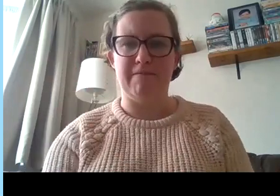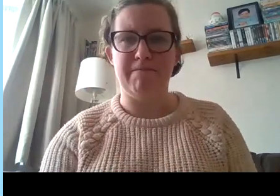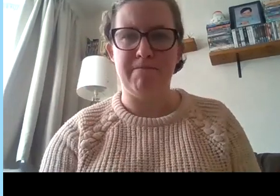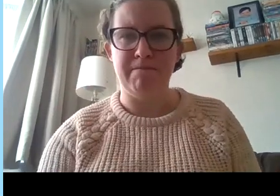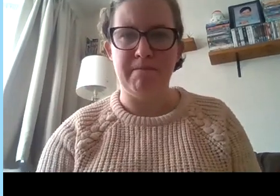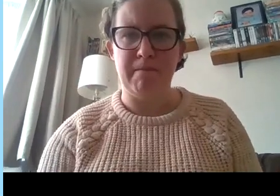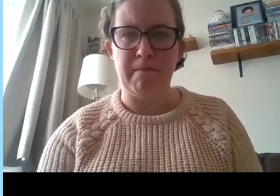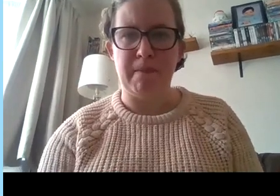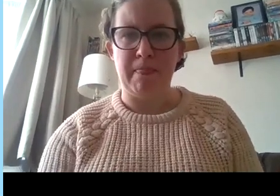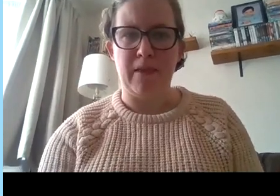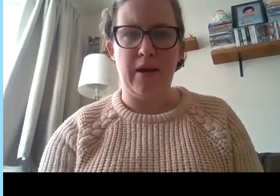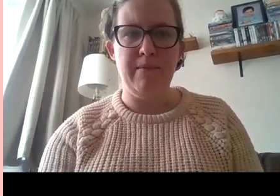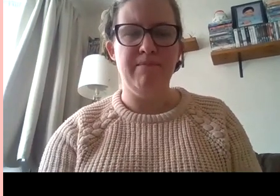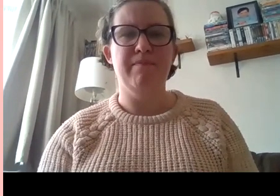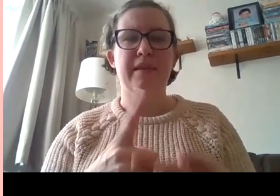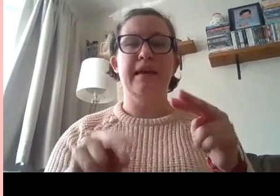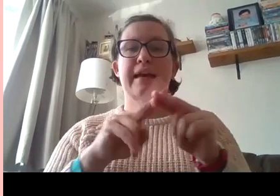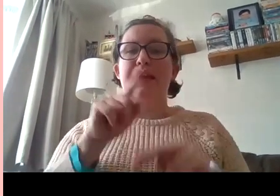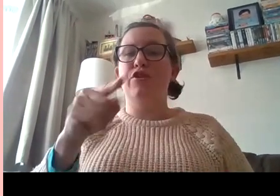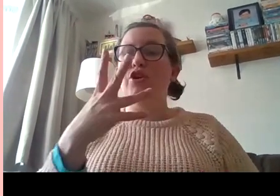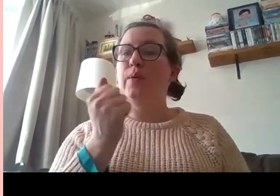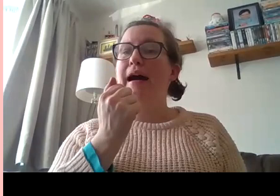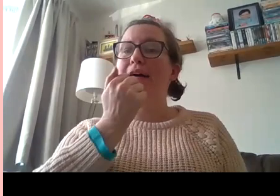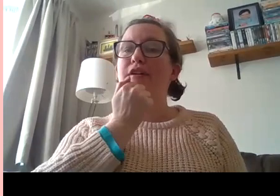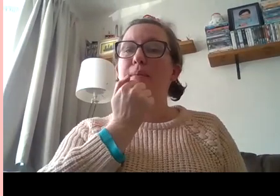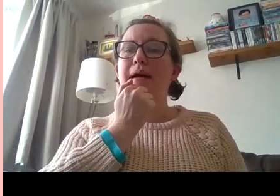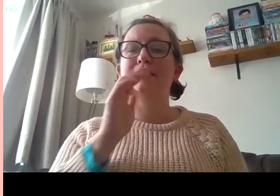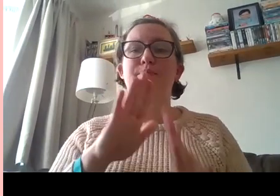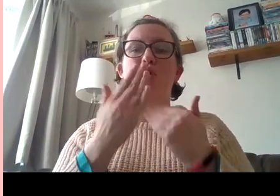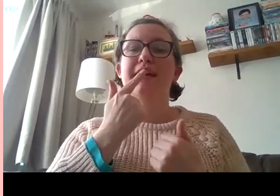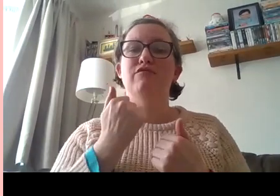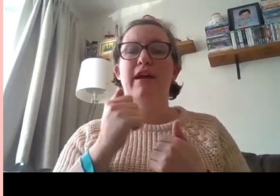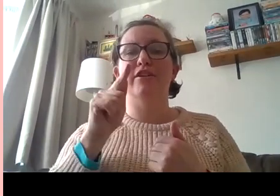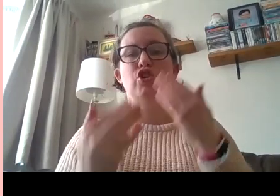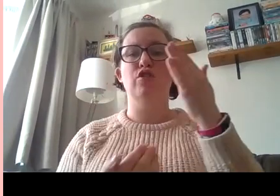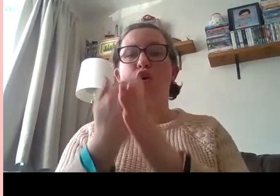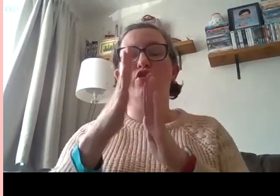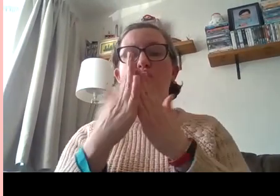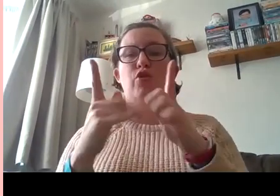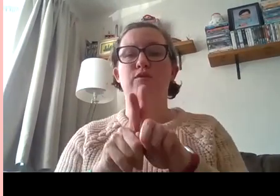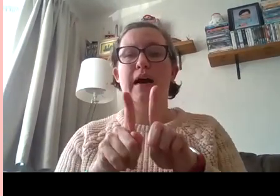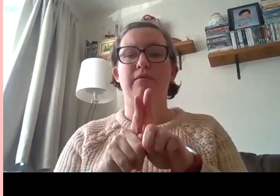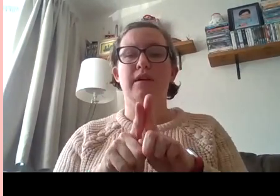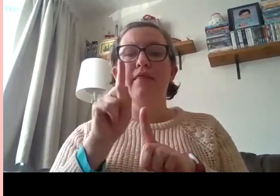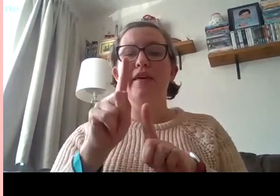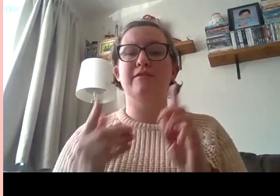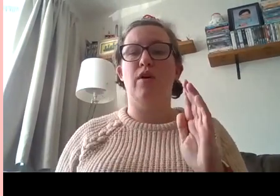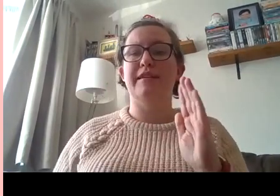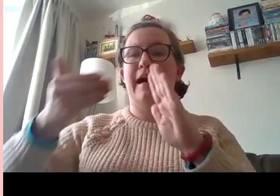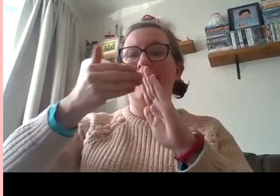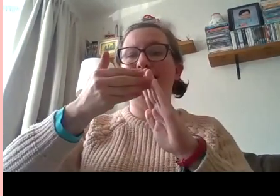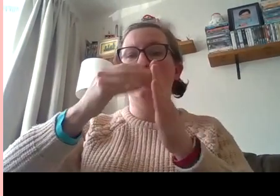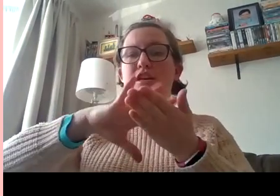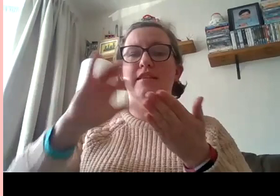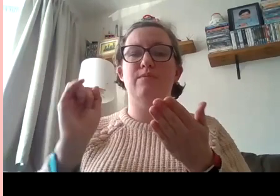8. Okay, if you have a maths book that is red, you've got a new book as well. This one